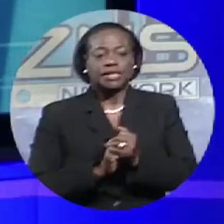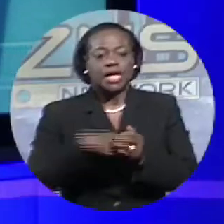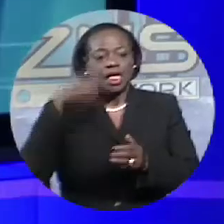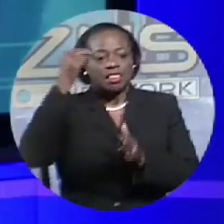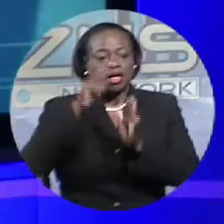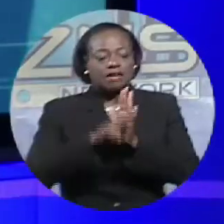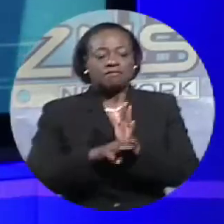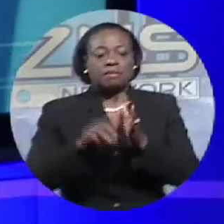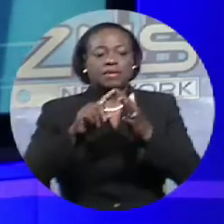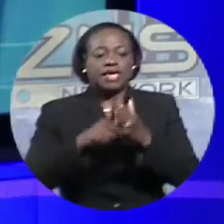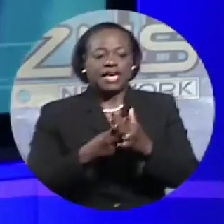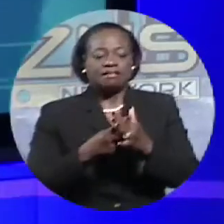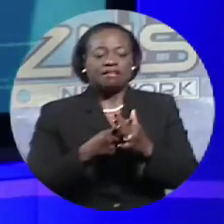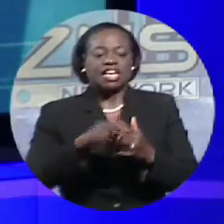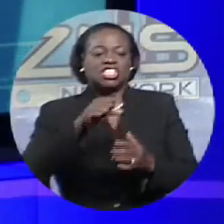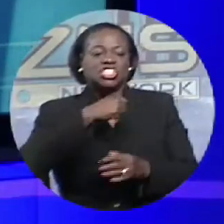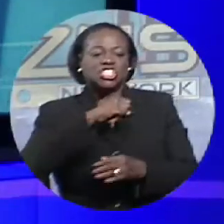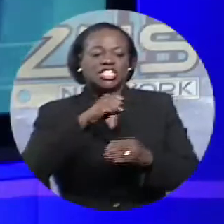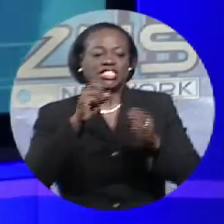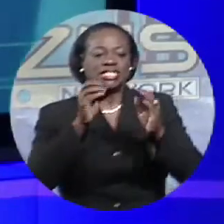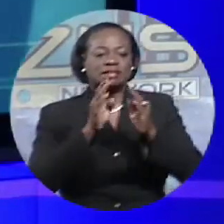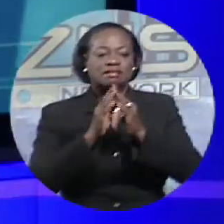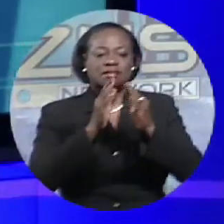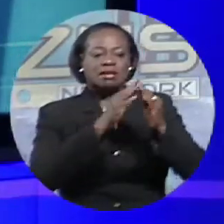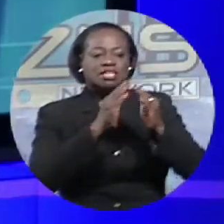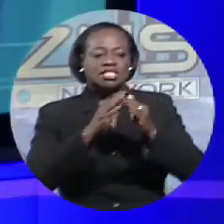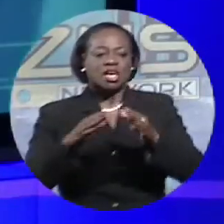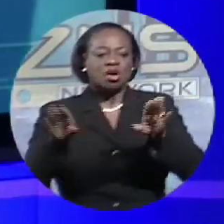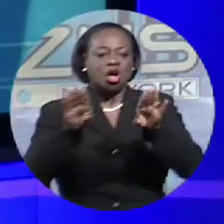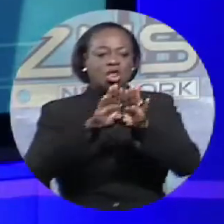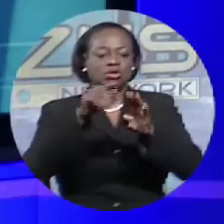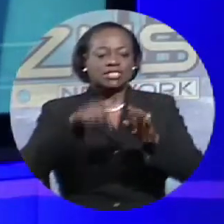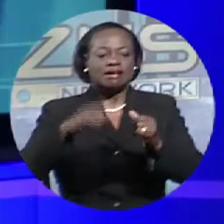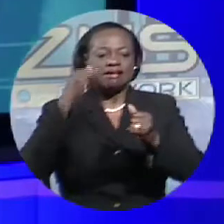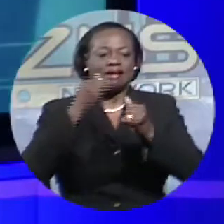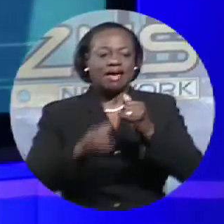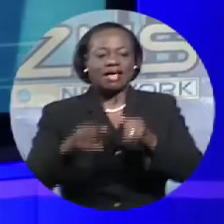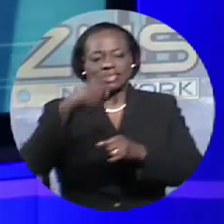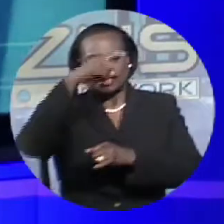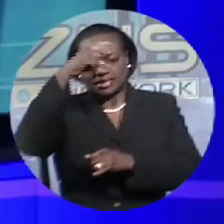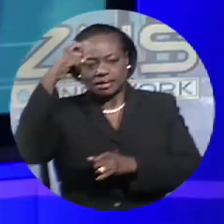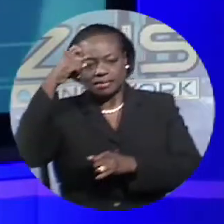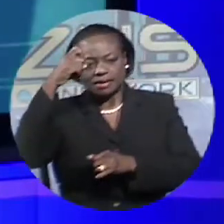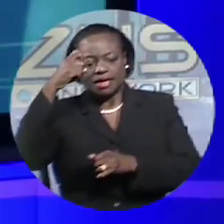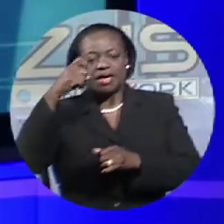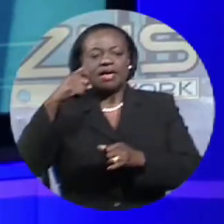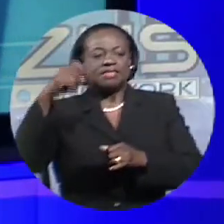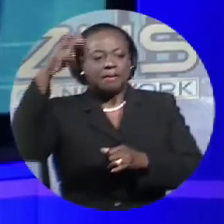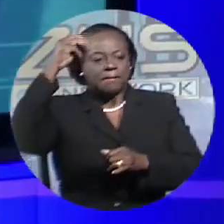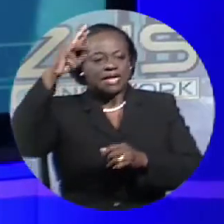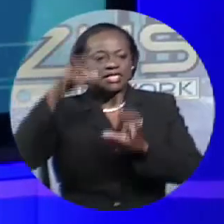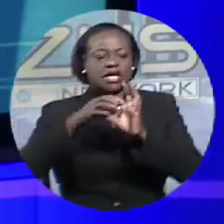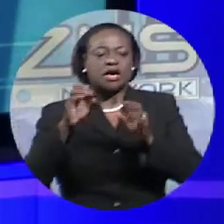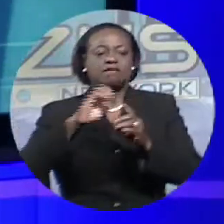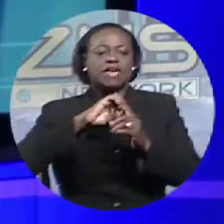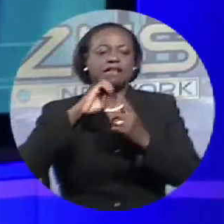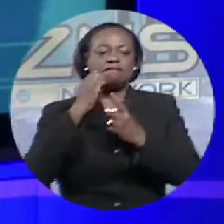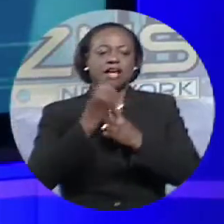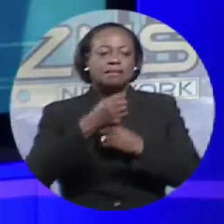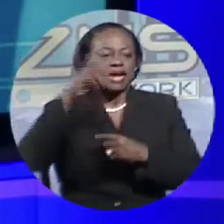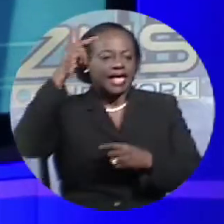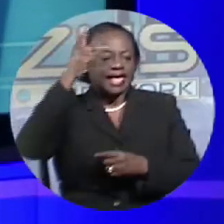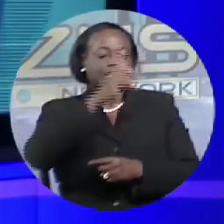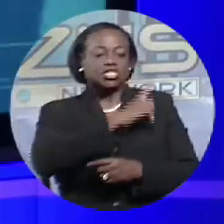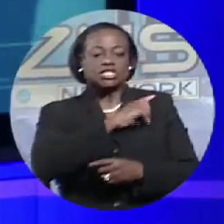The government began its shantytown shutdown last summer, and according to the Minister of the Environment, Ken Dorset, this has had many success in